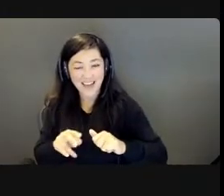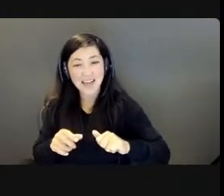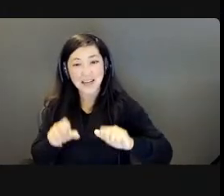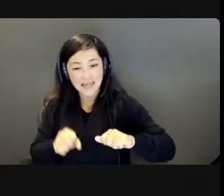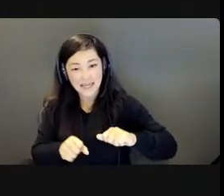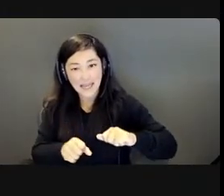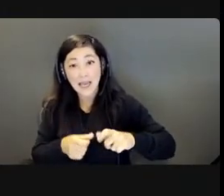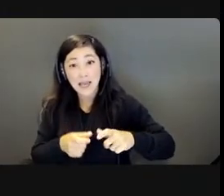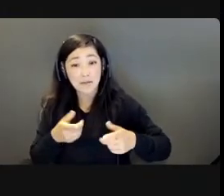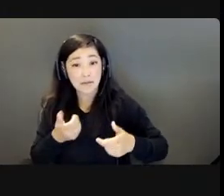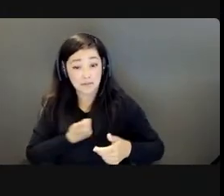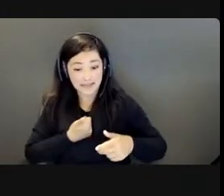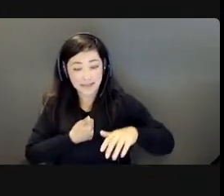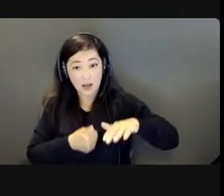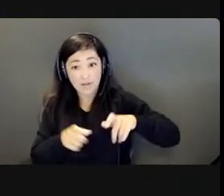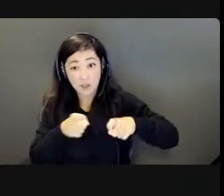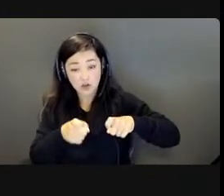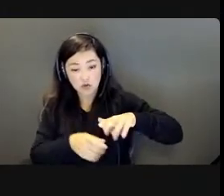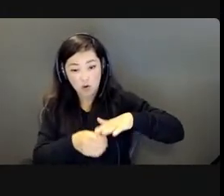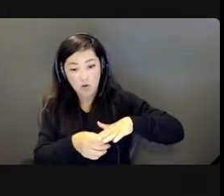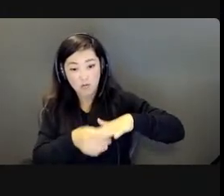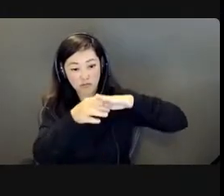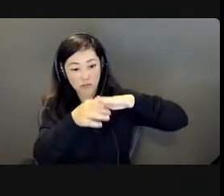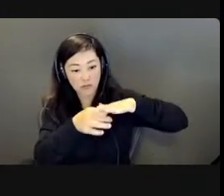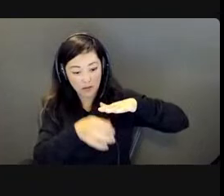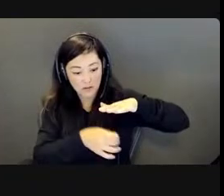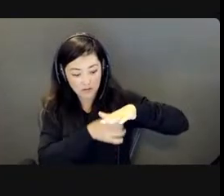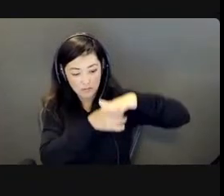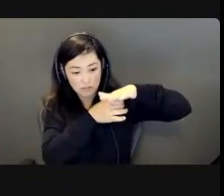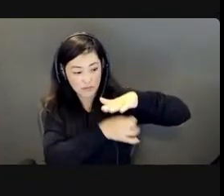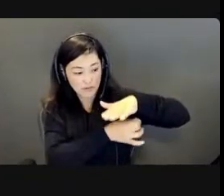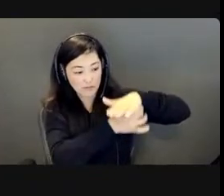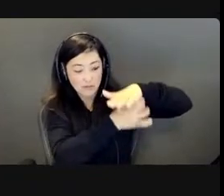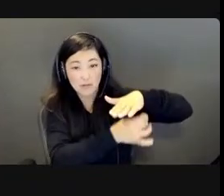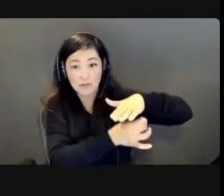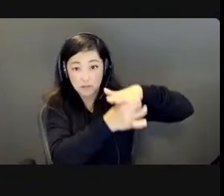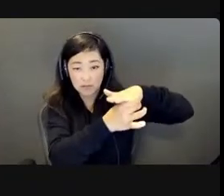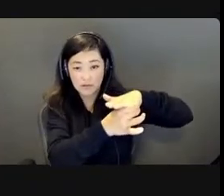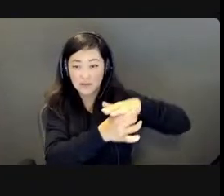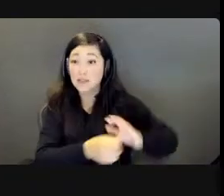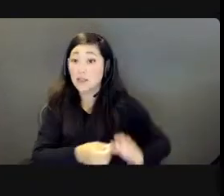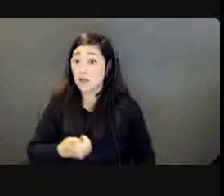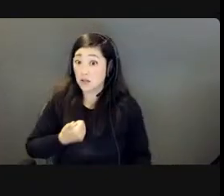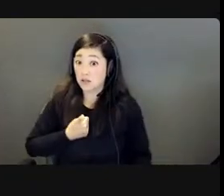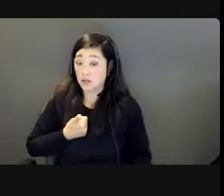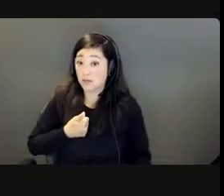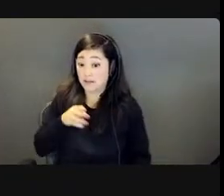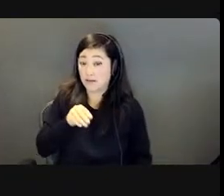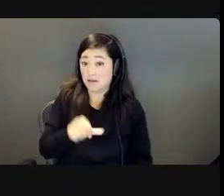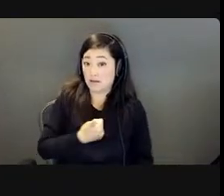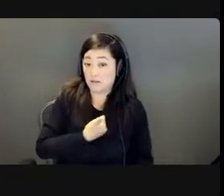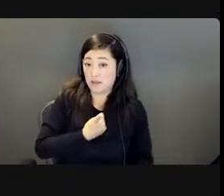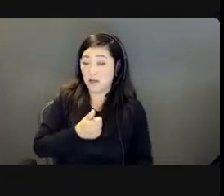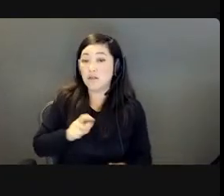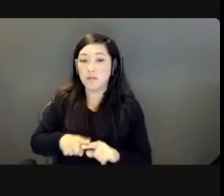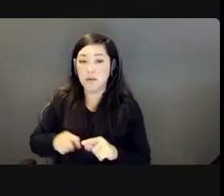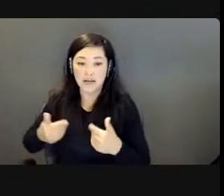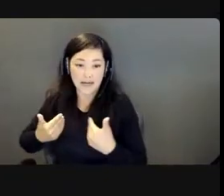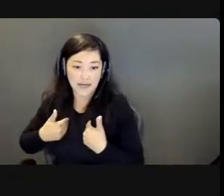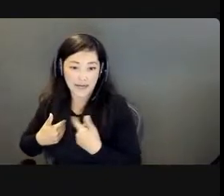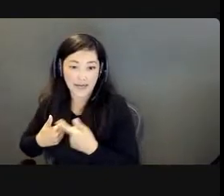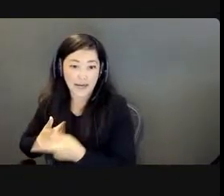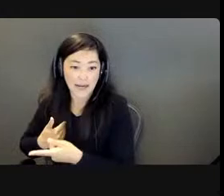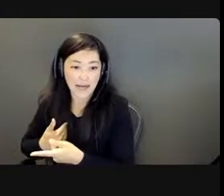Everything was self-funded, except I did receive help from Kinsman Telemiracle. It's only available